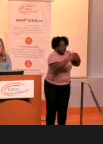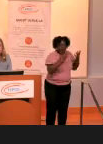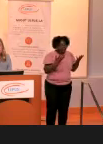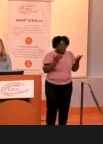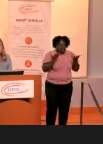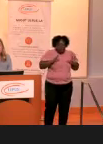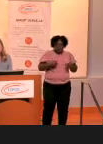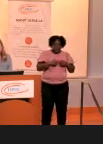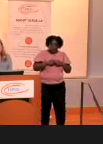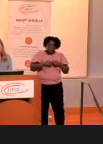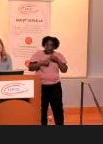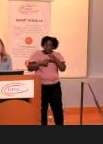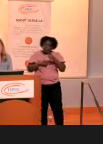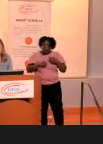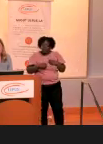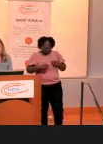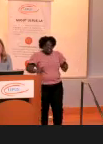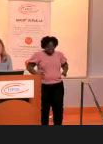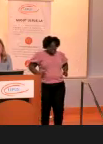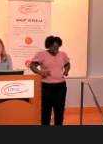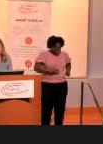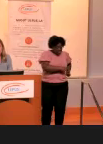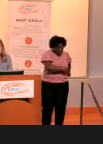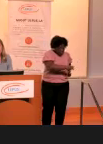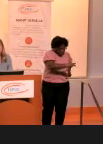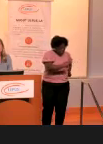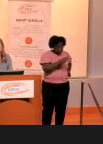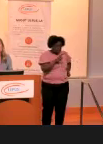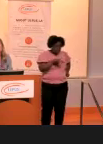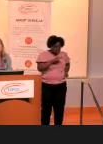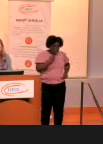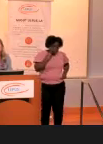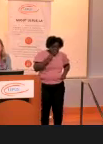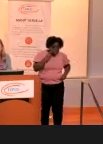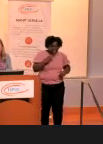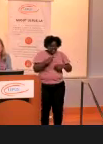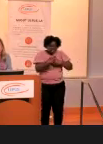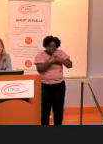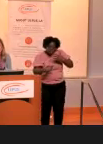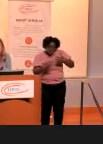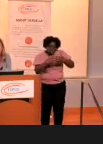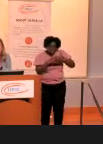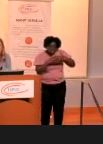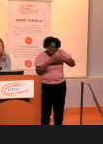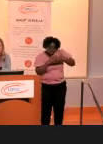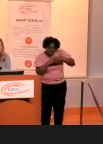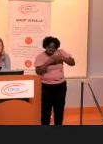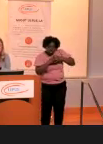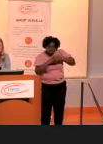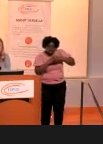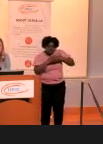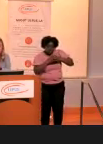kidney biopsy, if you've got scar tissue on your kidney biopsy, especially if there's scar tissue in something called